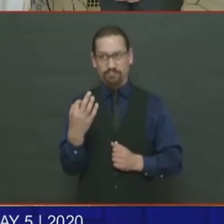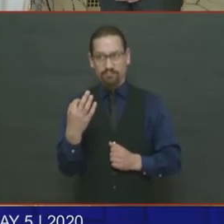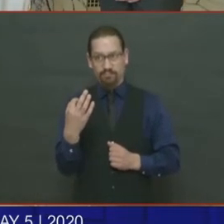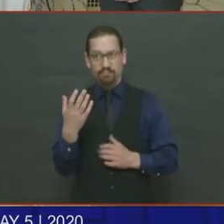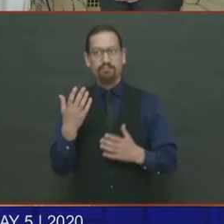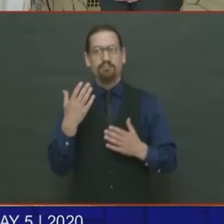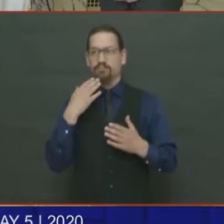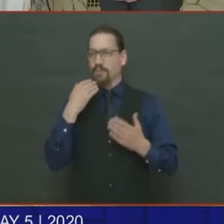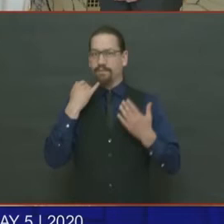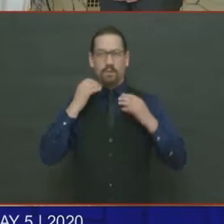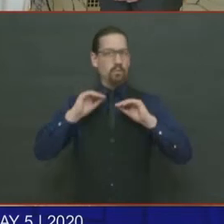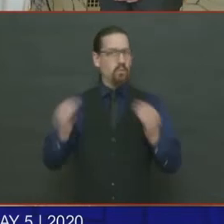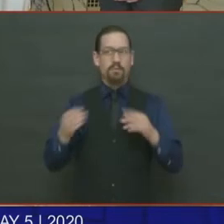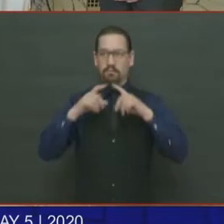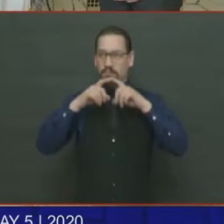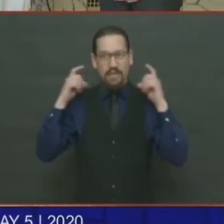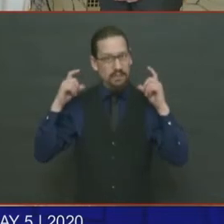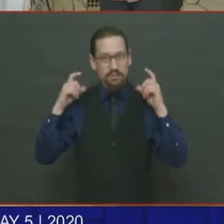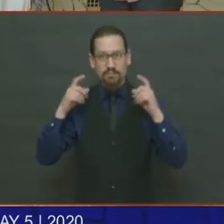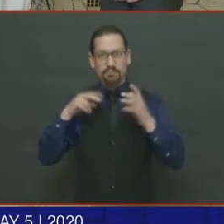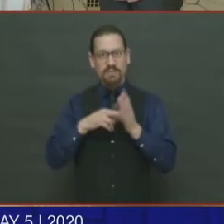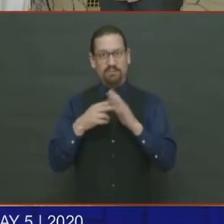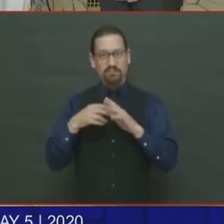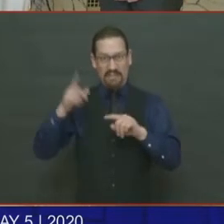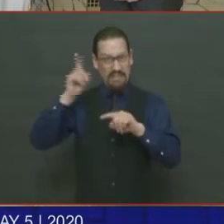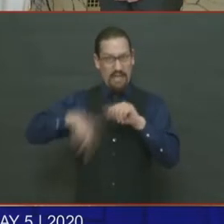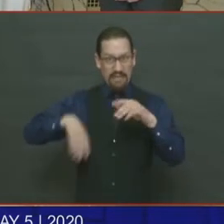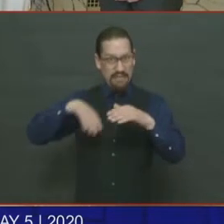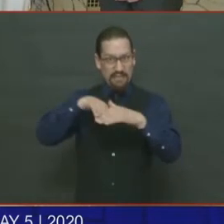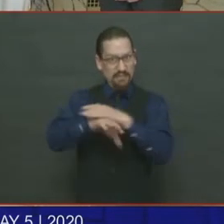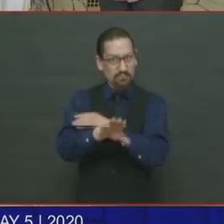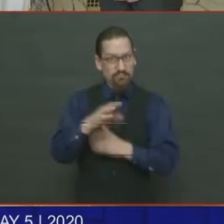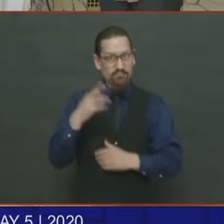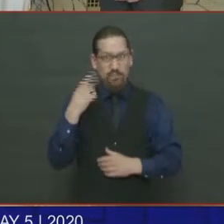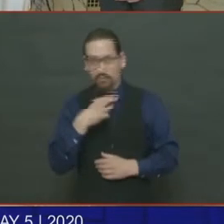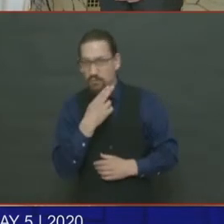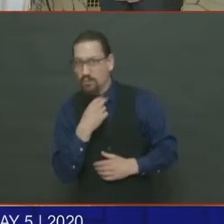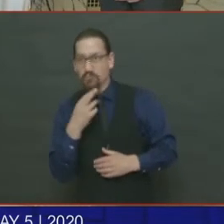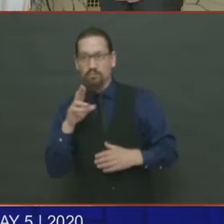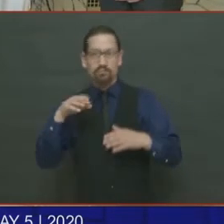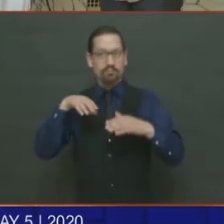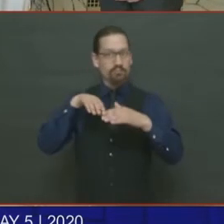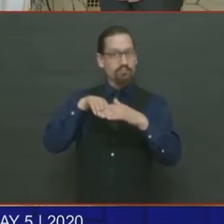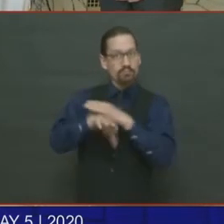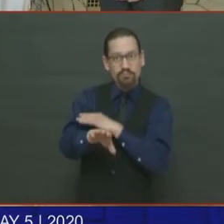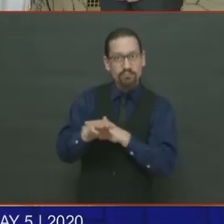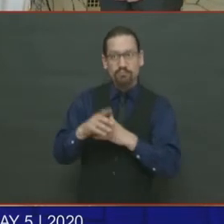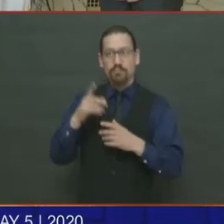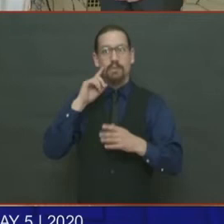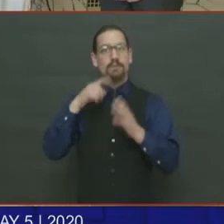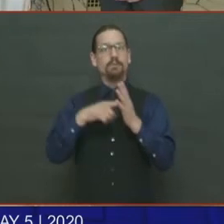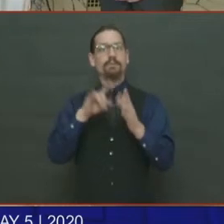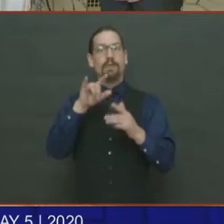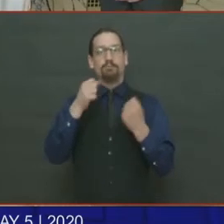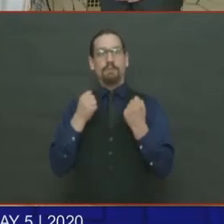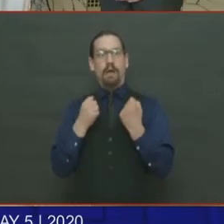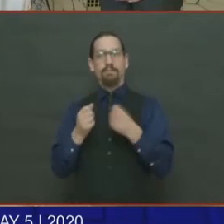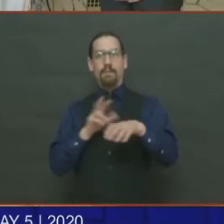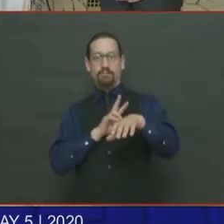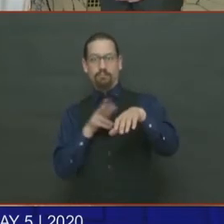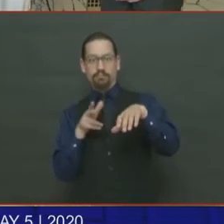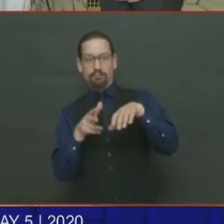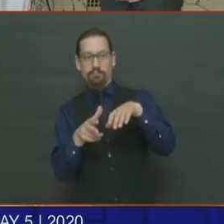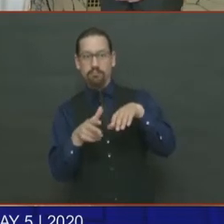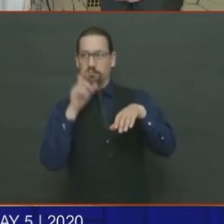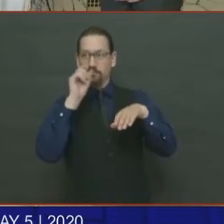and does it apply to drive-through? It will definitely apply to drive-through, certainly apply to drive-through, and we are still crafting the